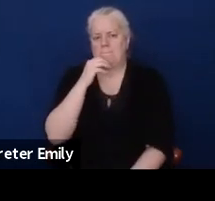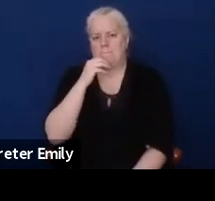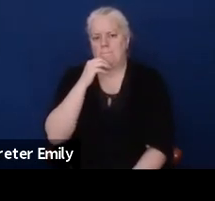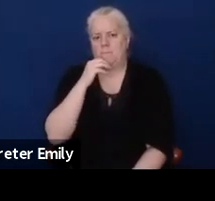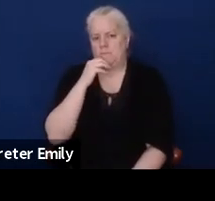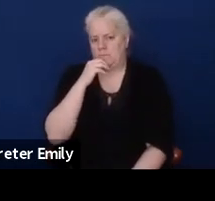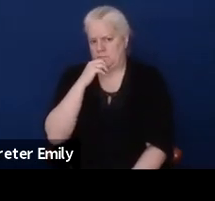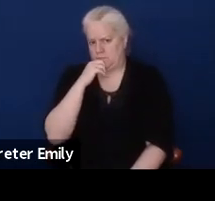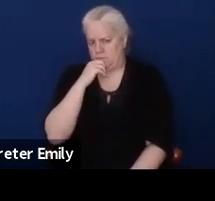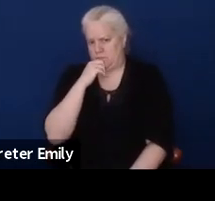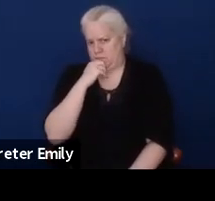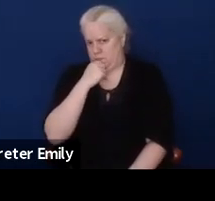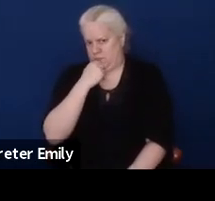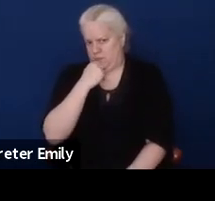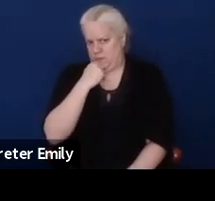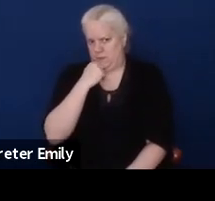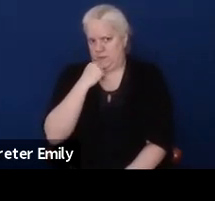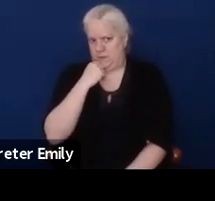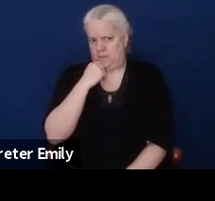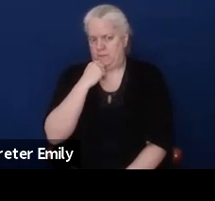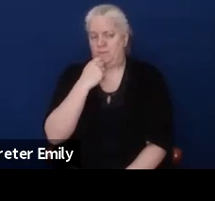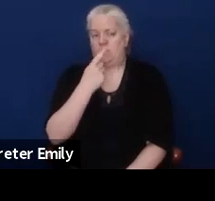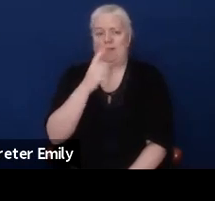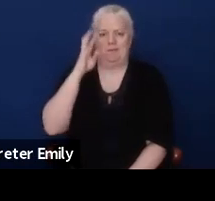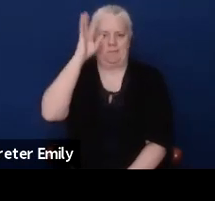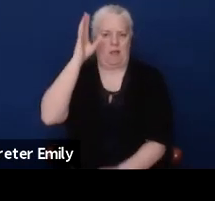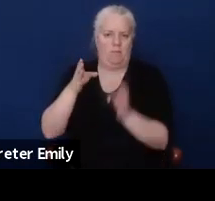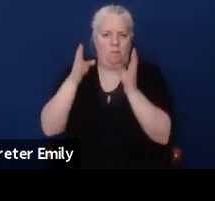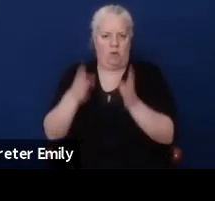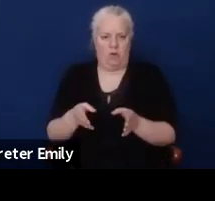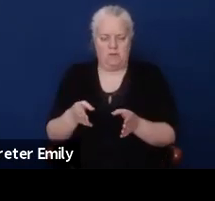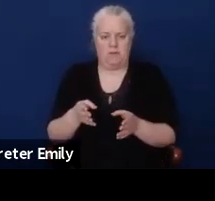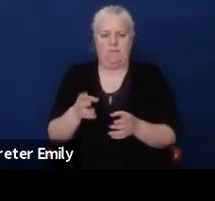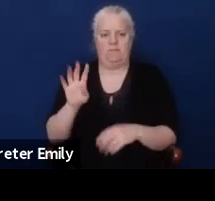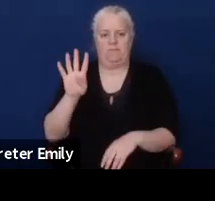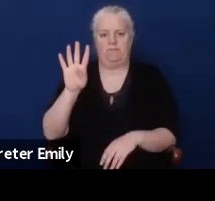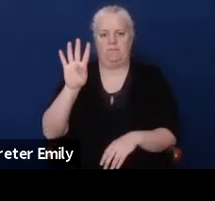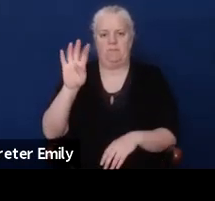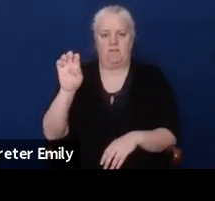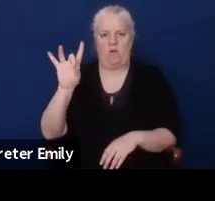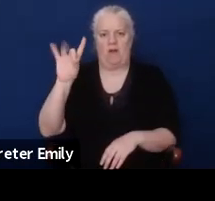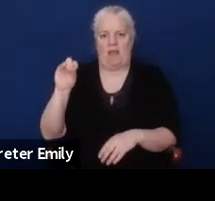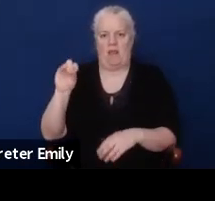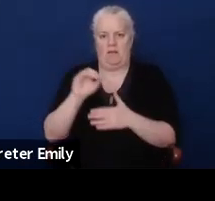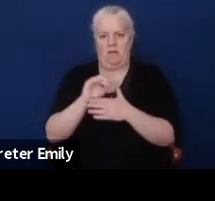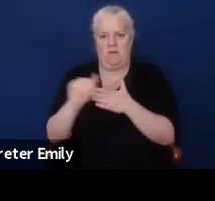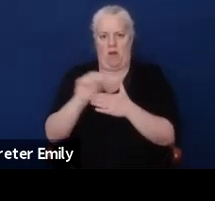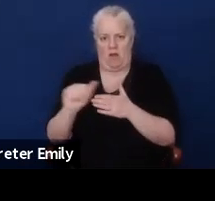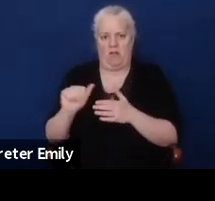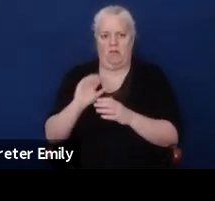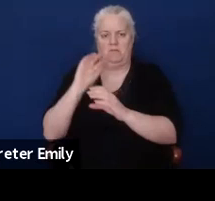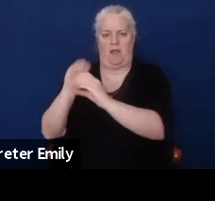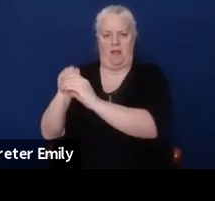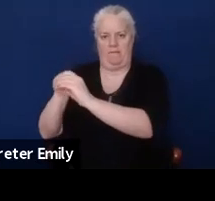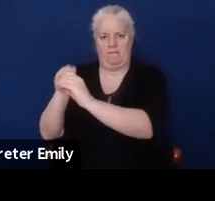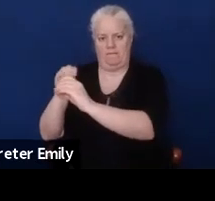As you can see, there was this person that they put $480 as a deposit, and their balance in